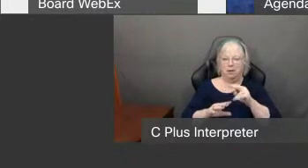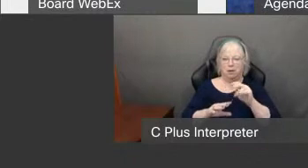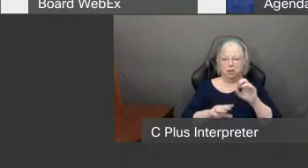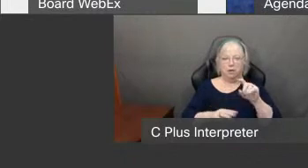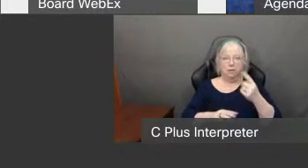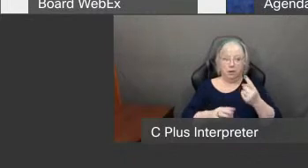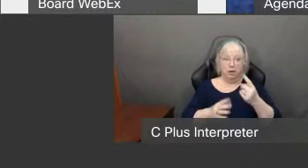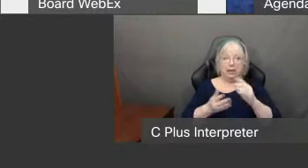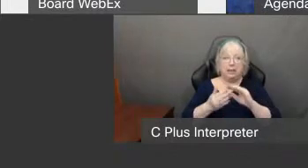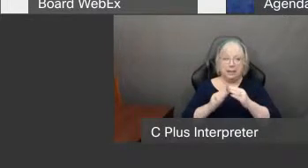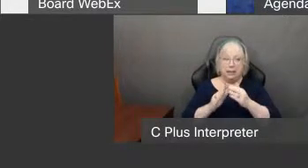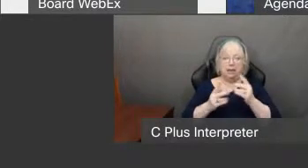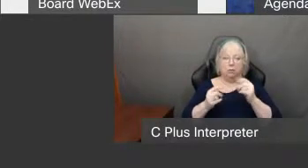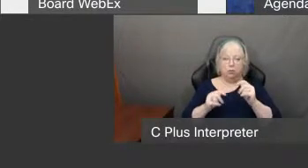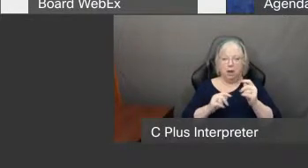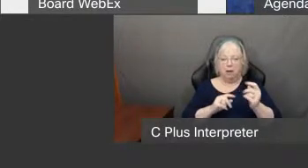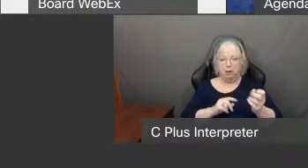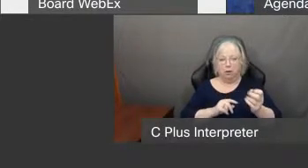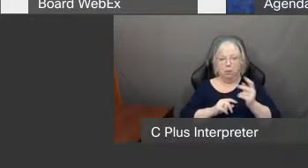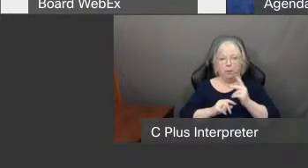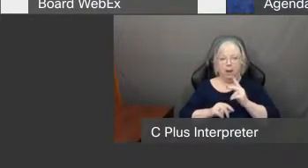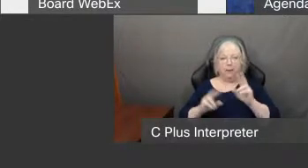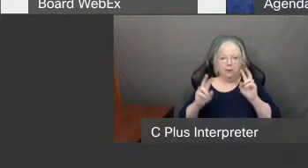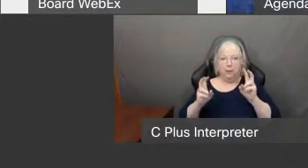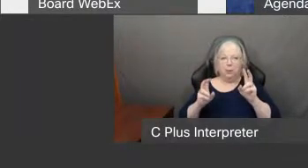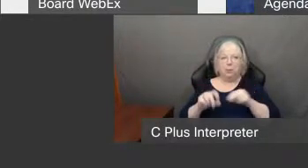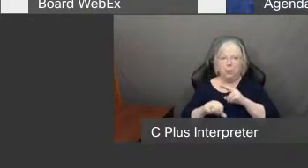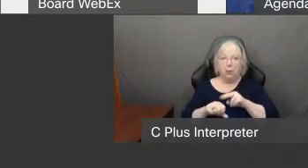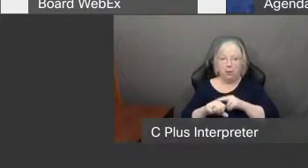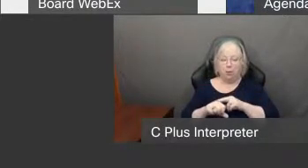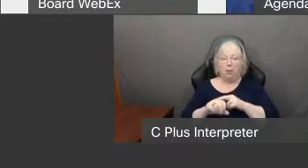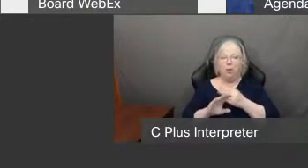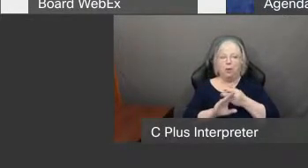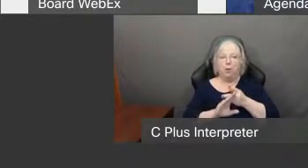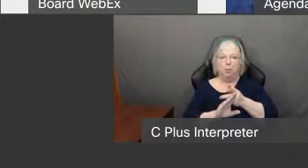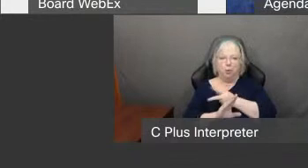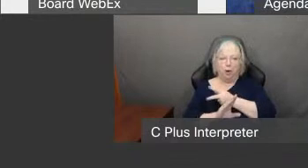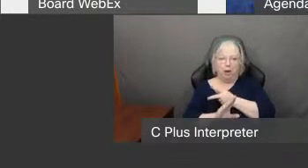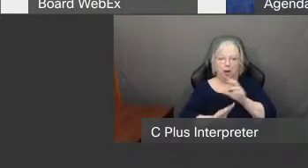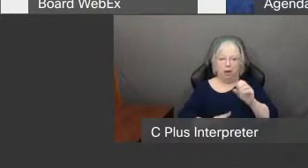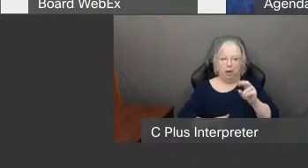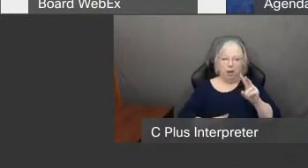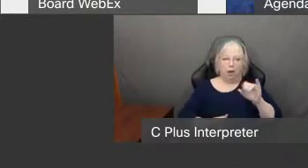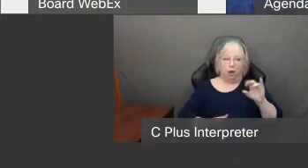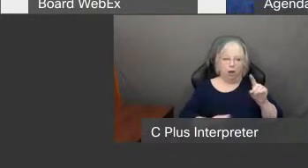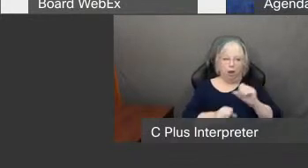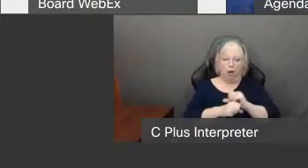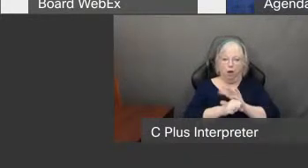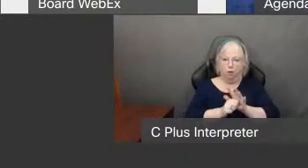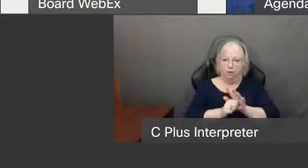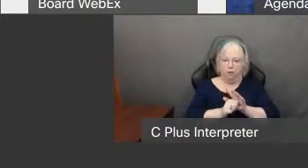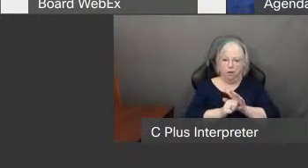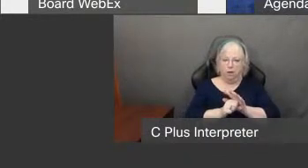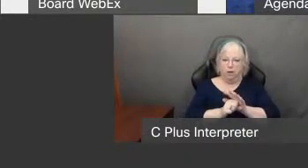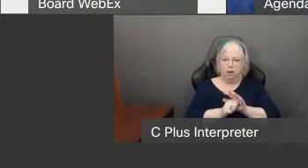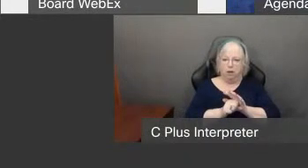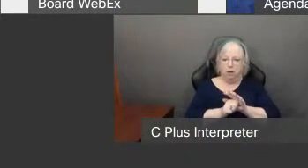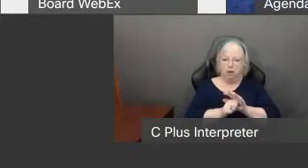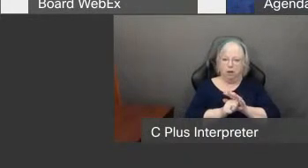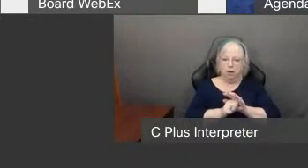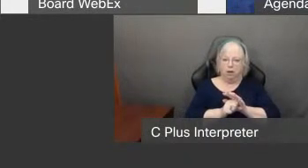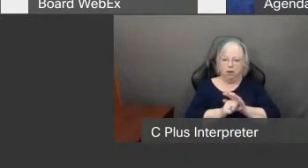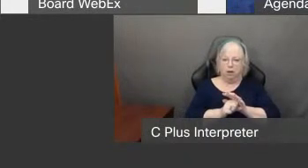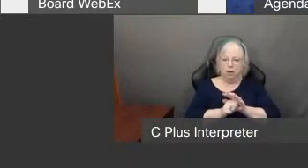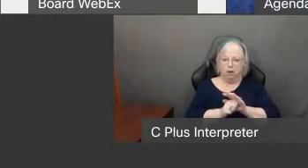is trying to go back to normal pre-COVID. There have been